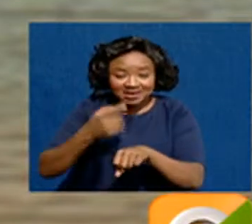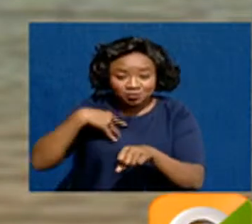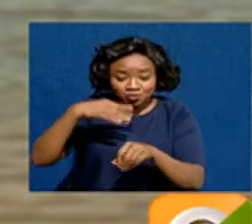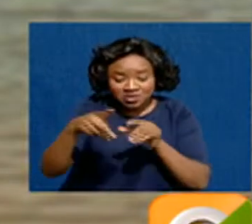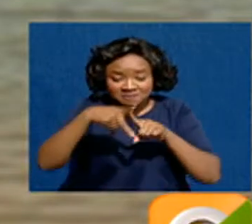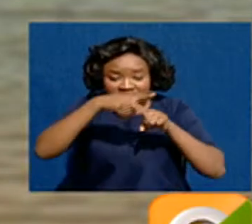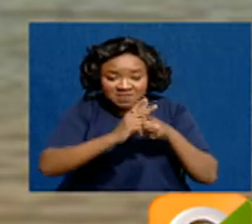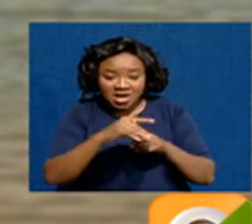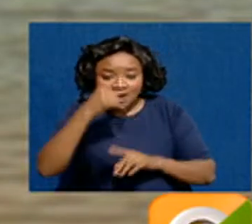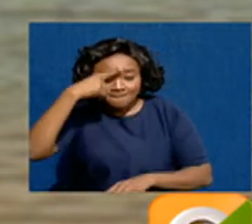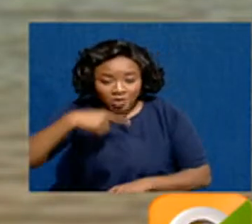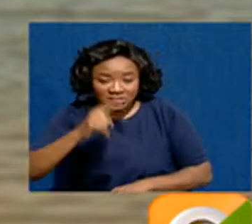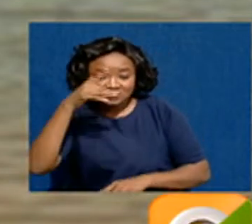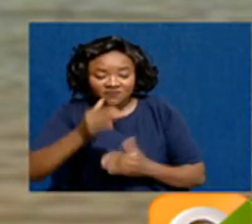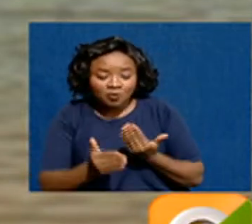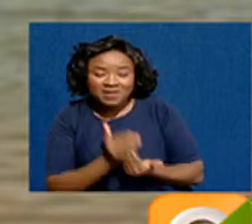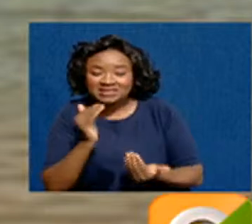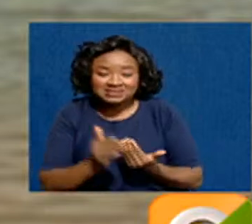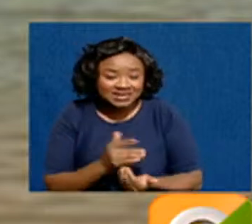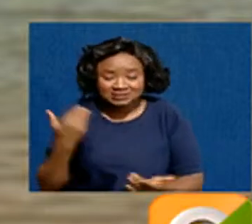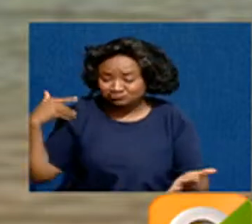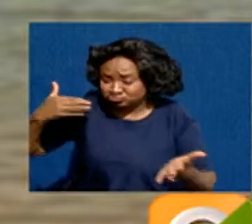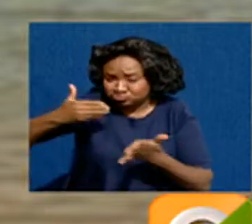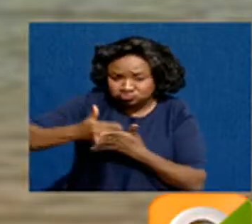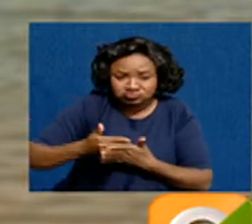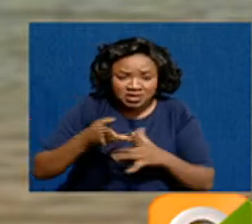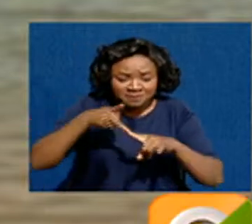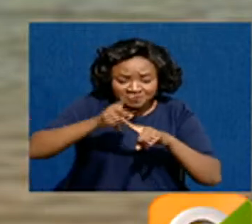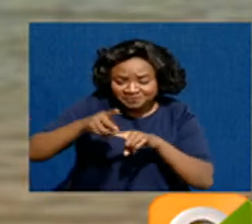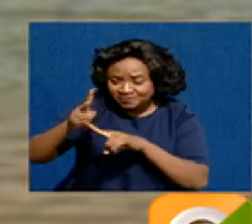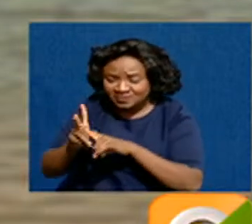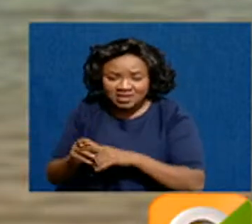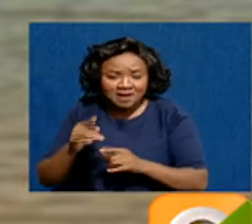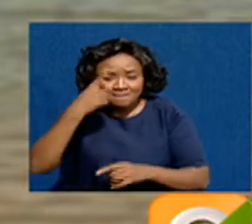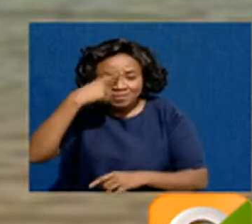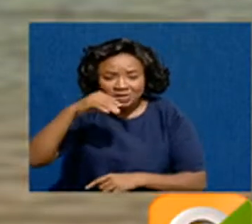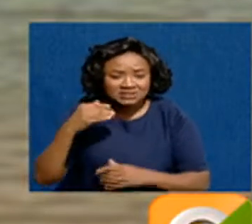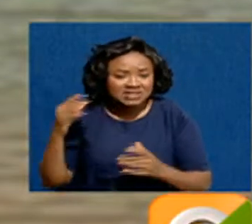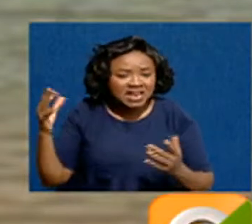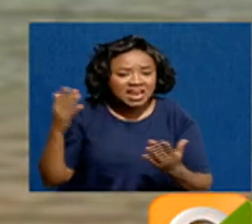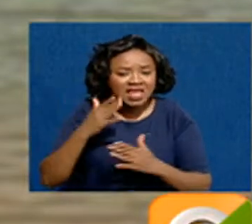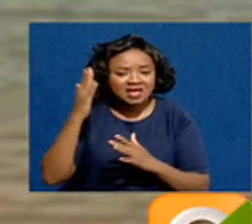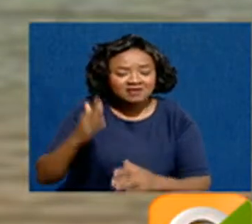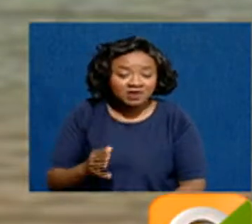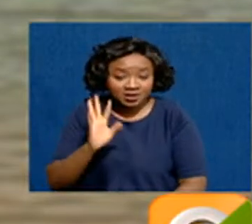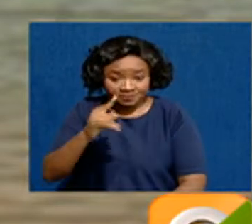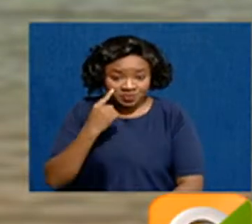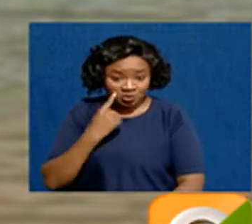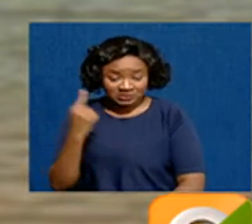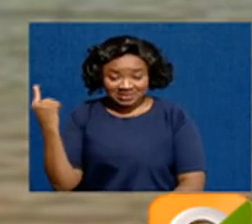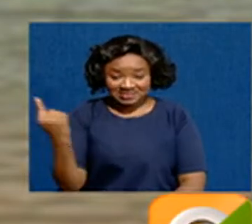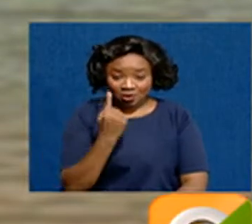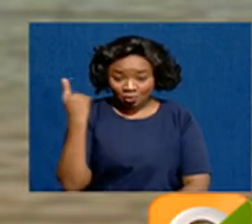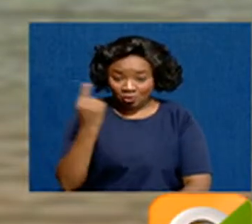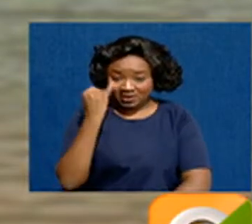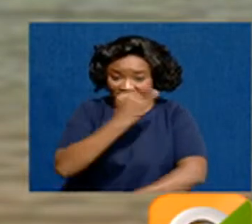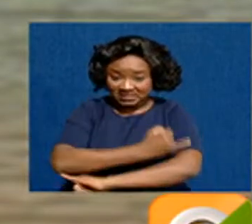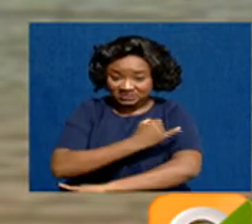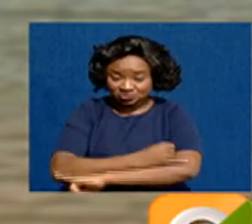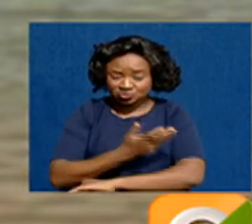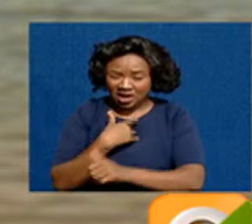for maintenance, which has been lacking. In fact, the only institution that has a fairly proper maintenance policy